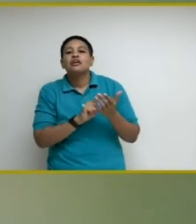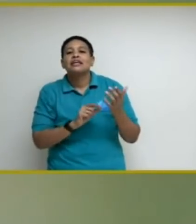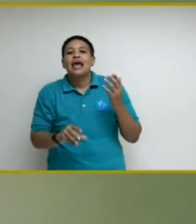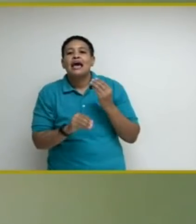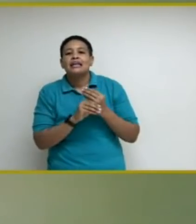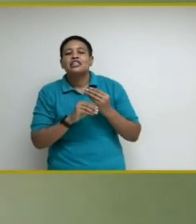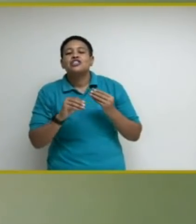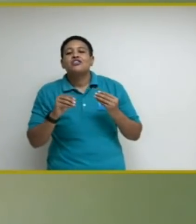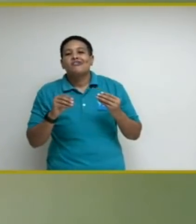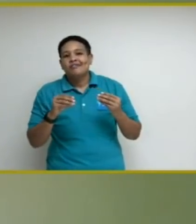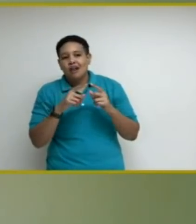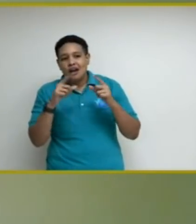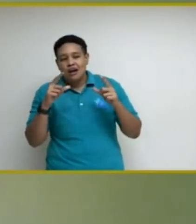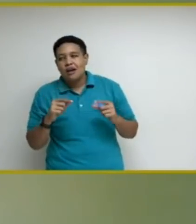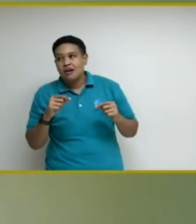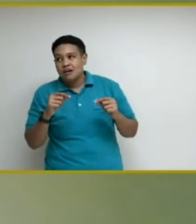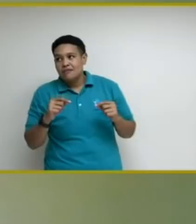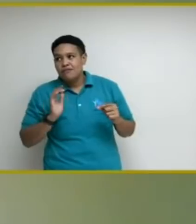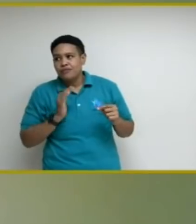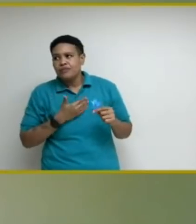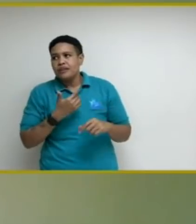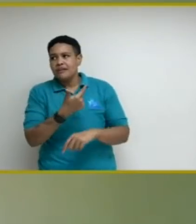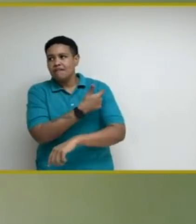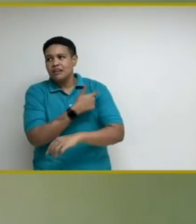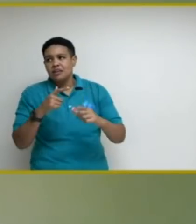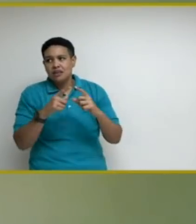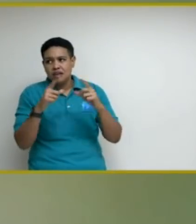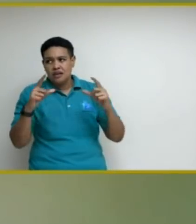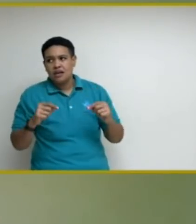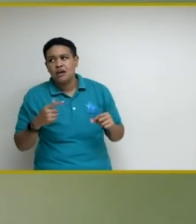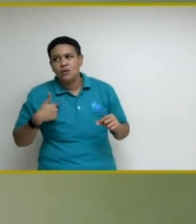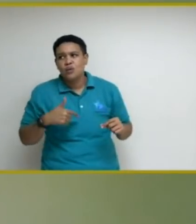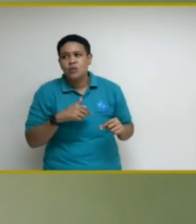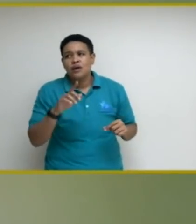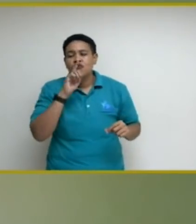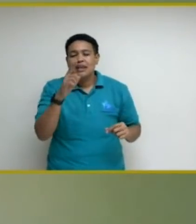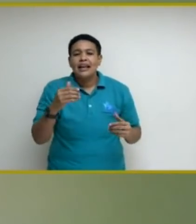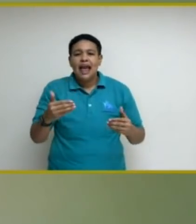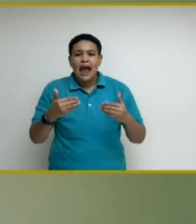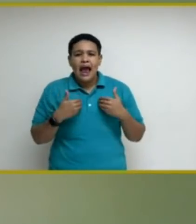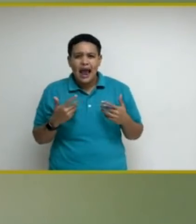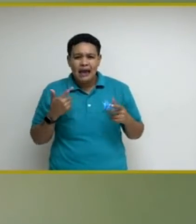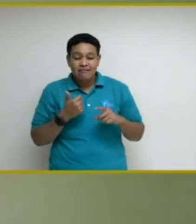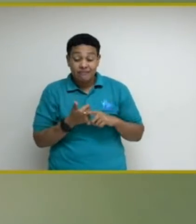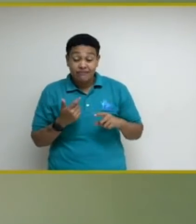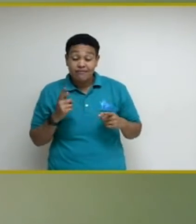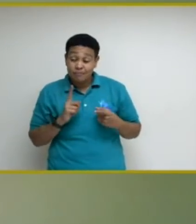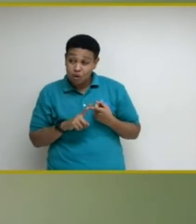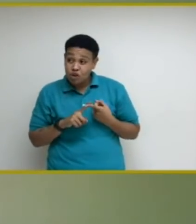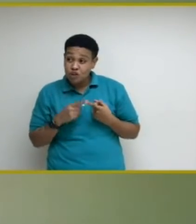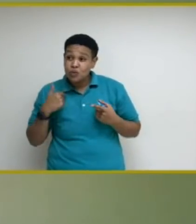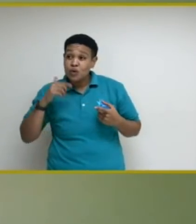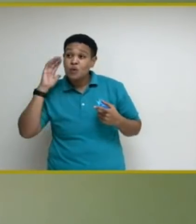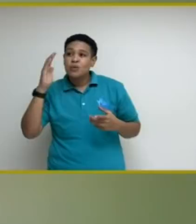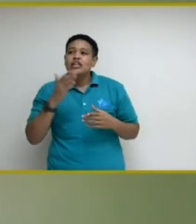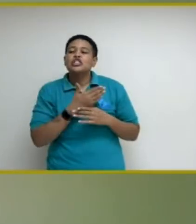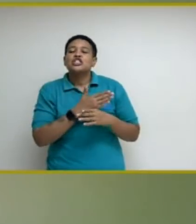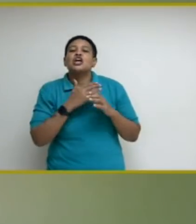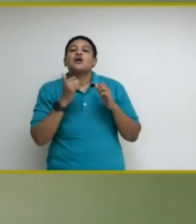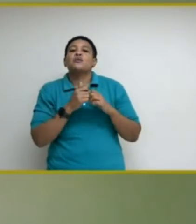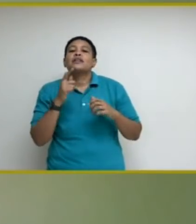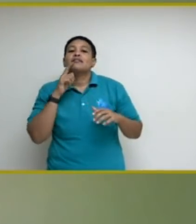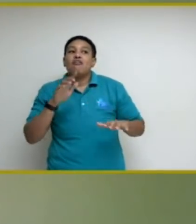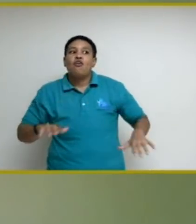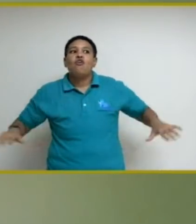additional batches of our vaccination card. We do have, and we will be sharing with the